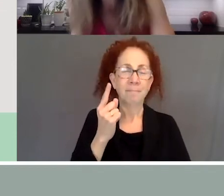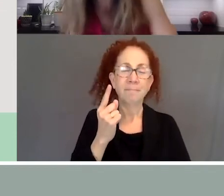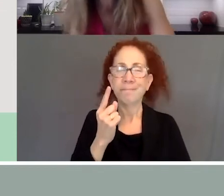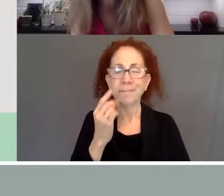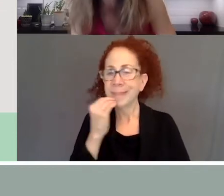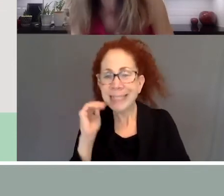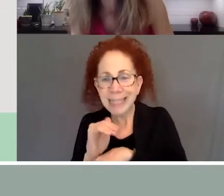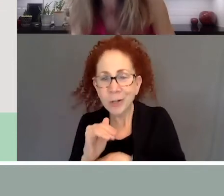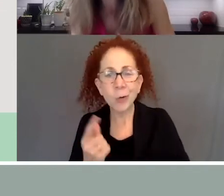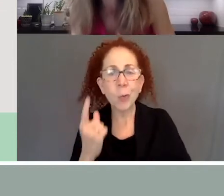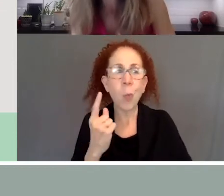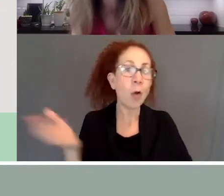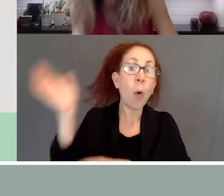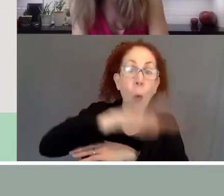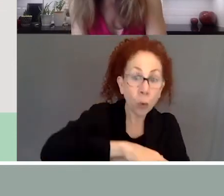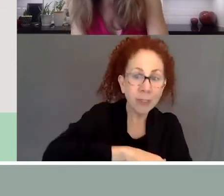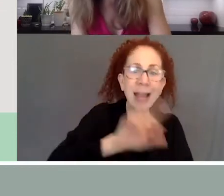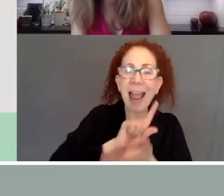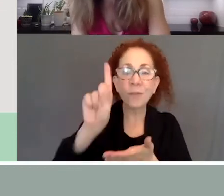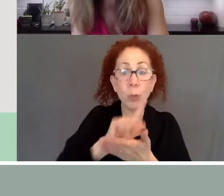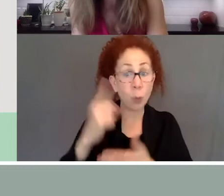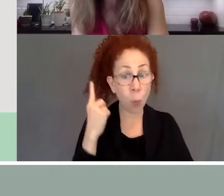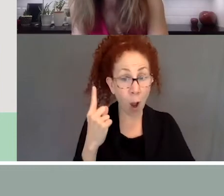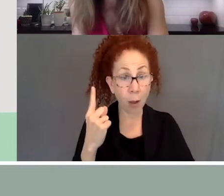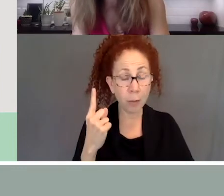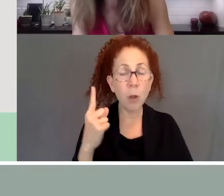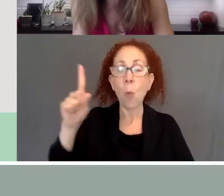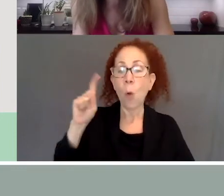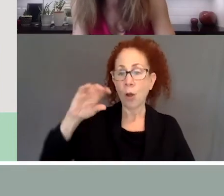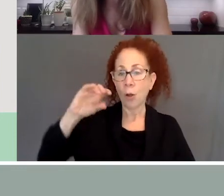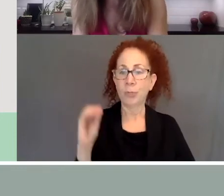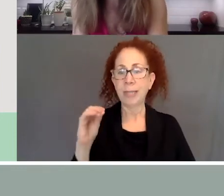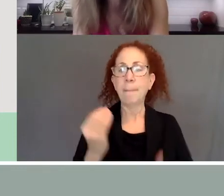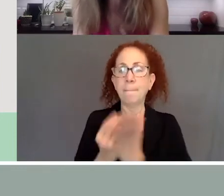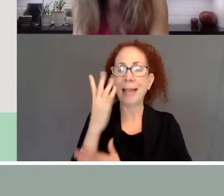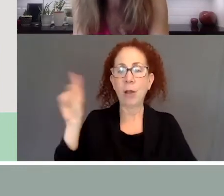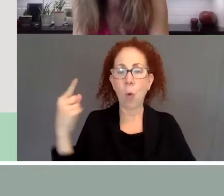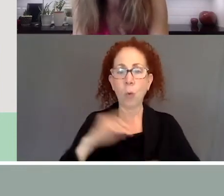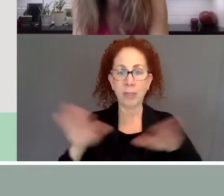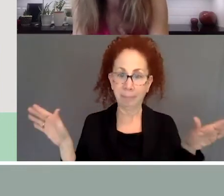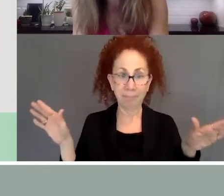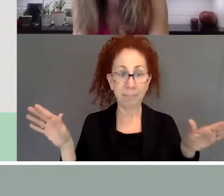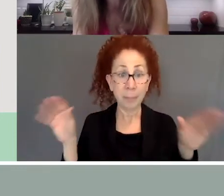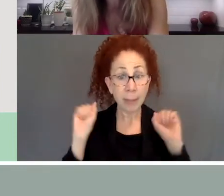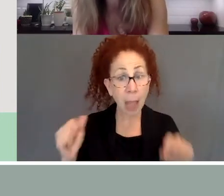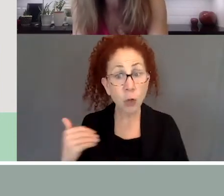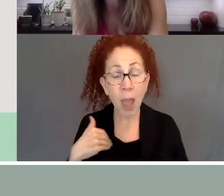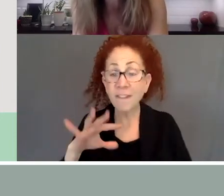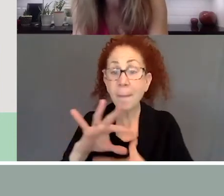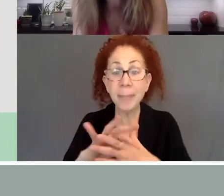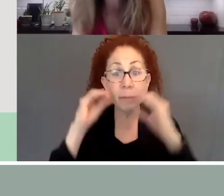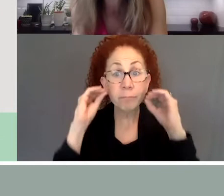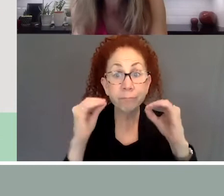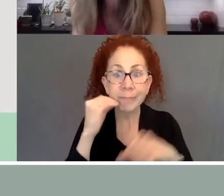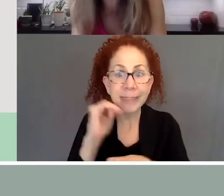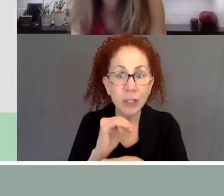dinner or like one whole day out of your week to be 100% plant-based. So can you have a meatless dinner,